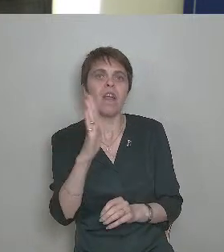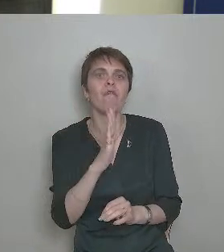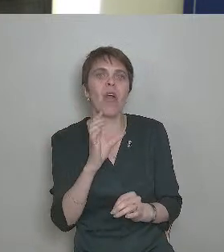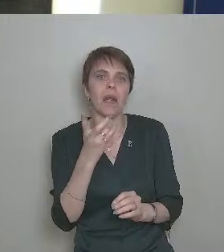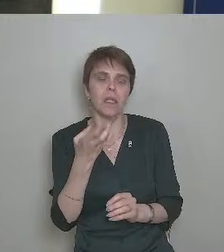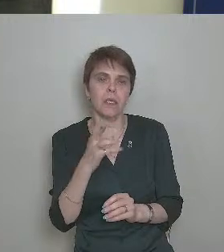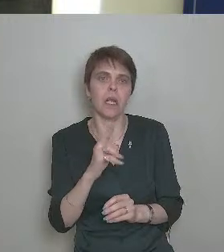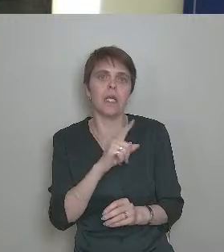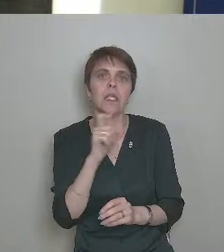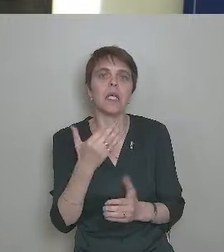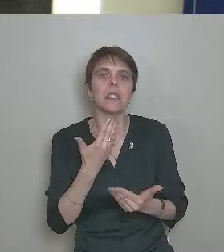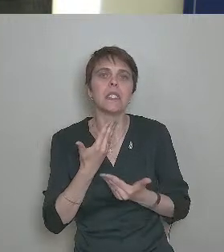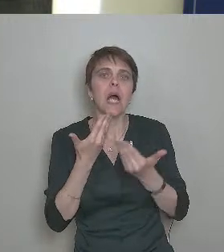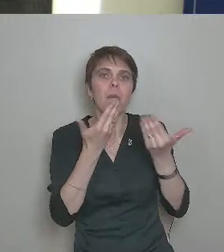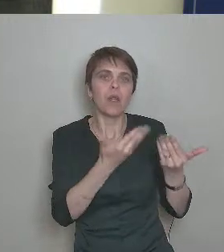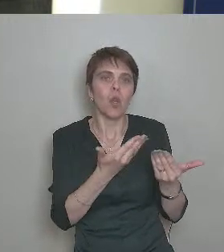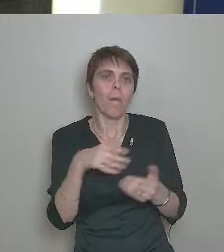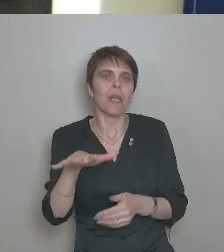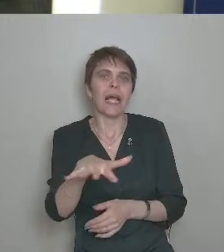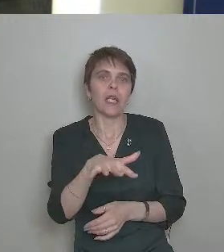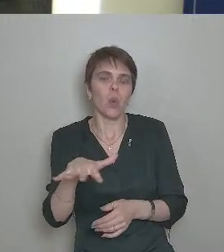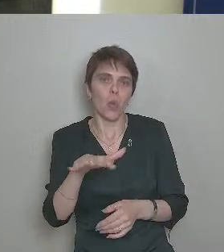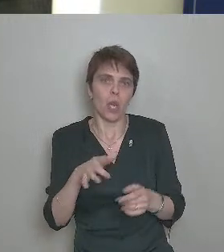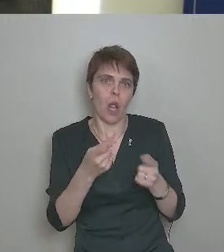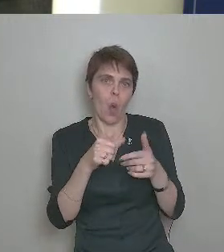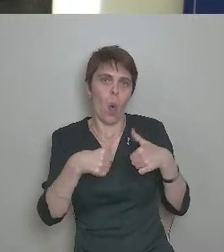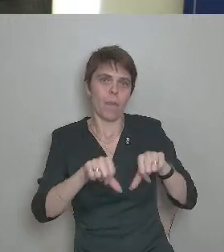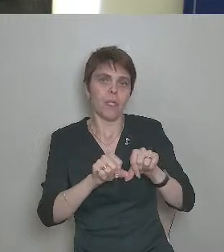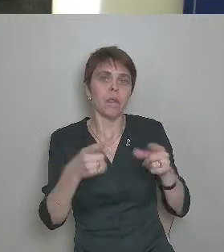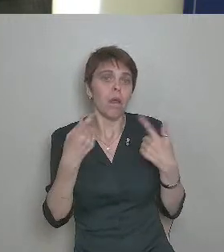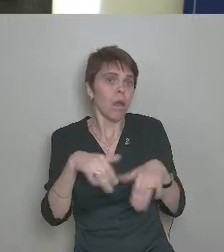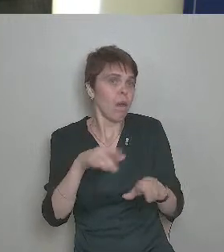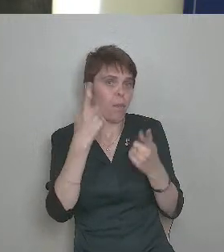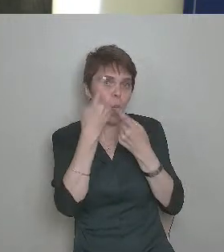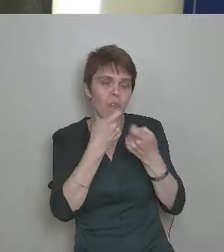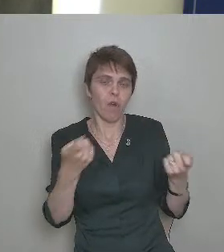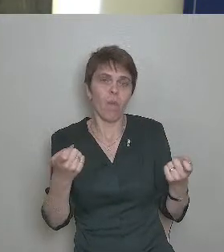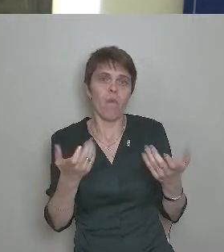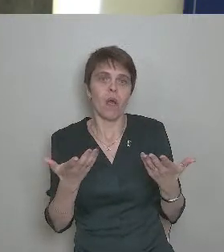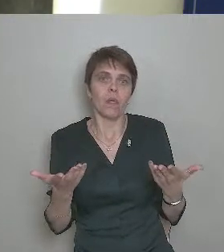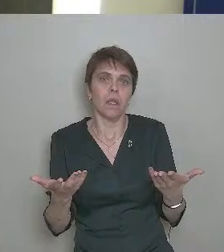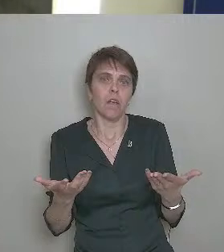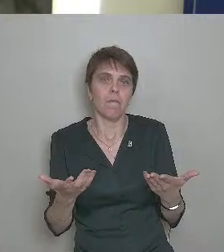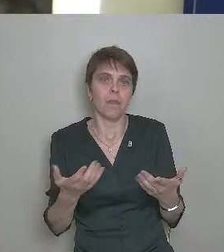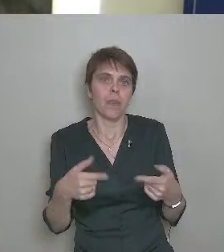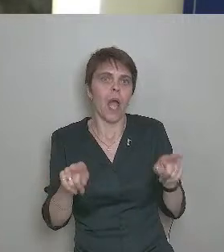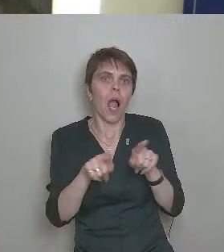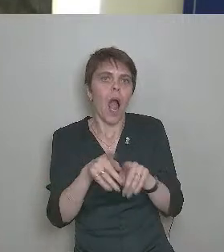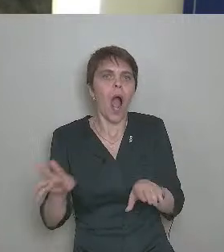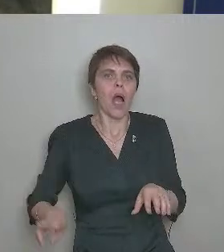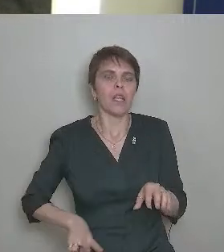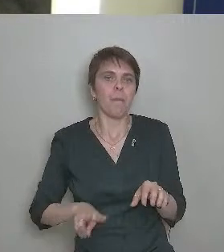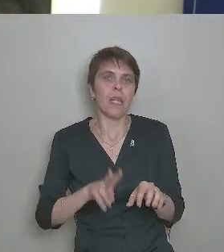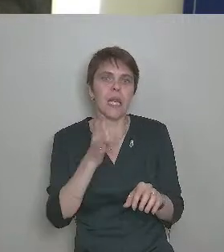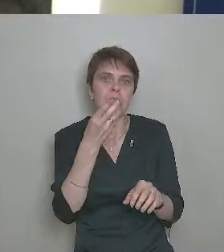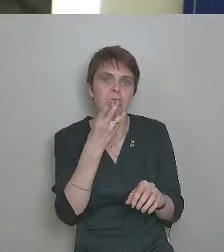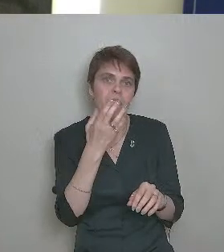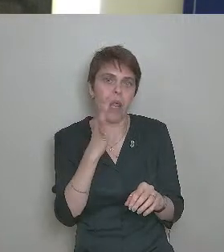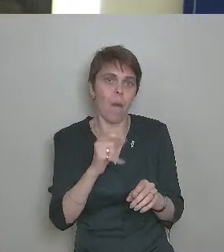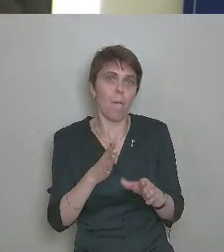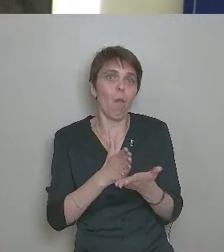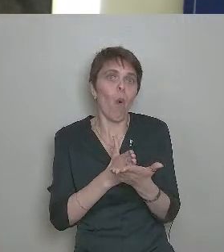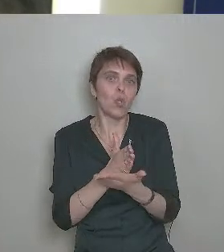or 25th of September, or on the request of the Territorial Commission. So this is sort of